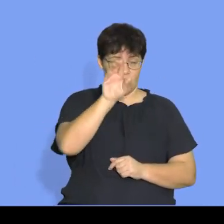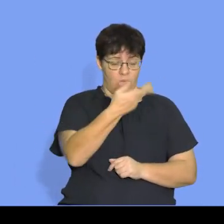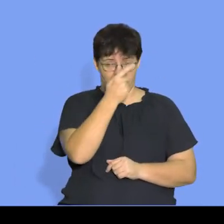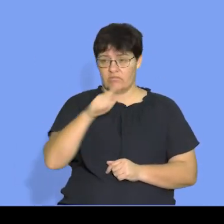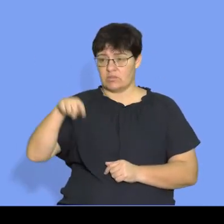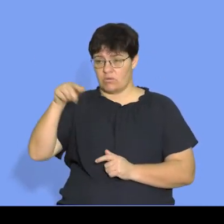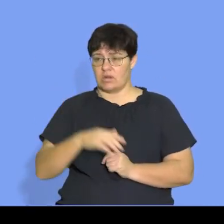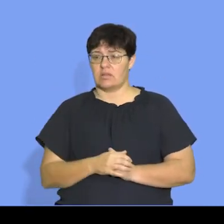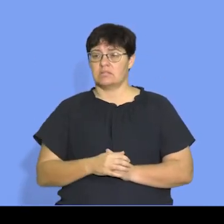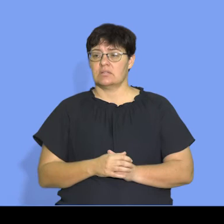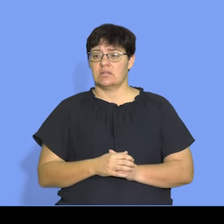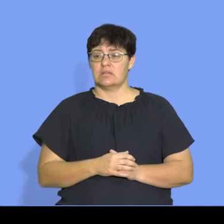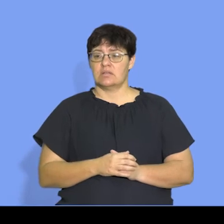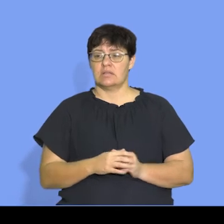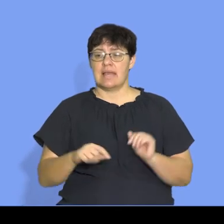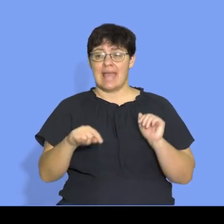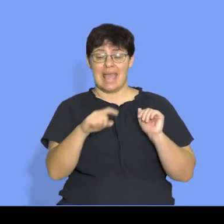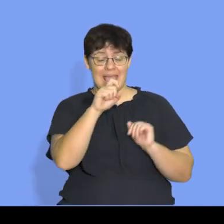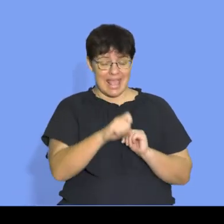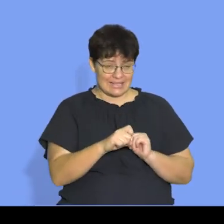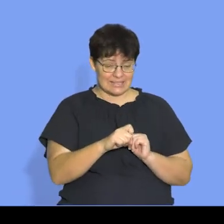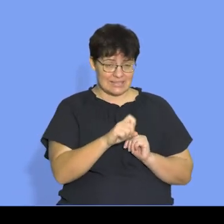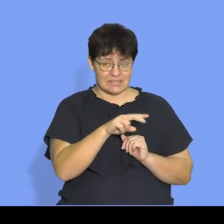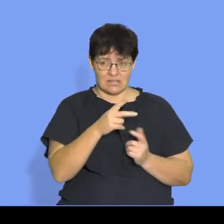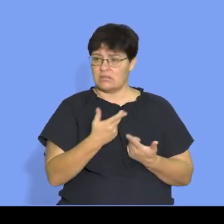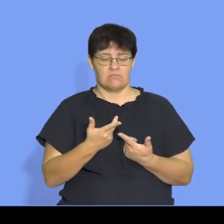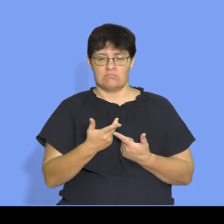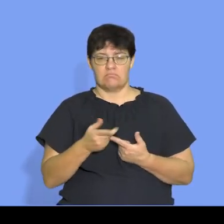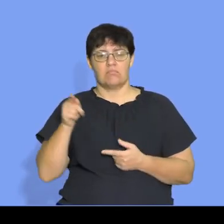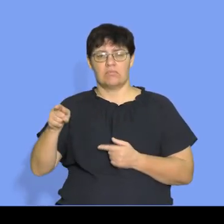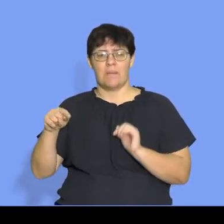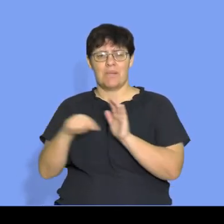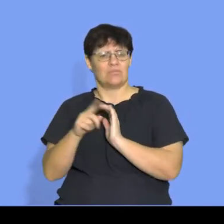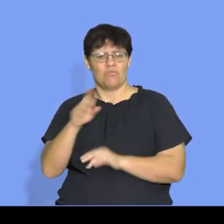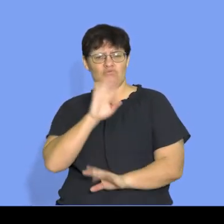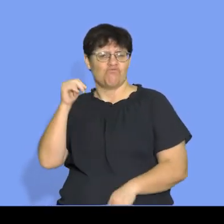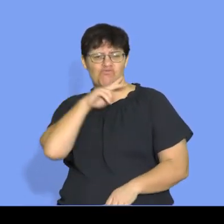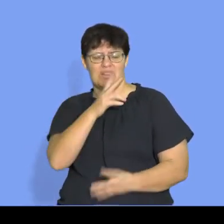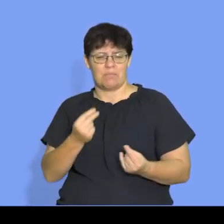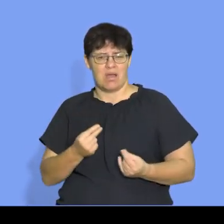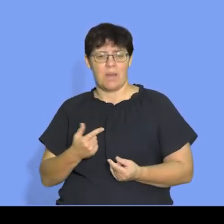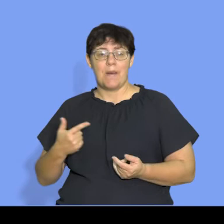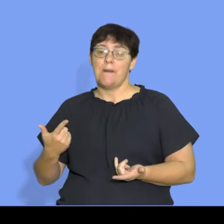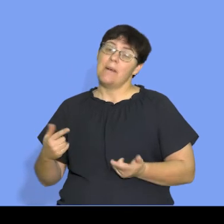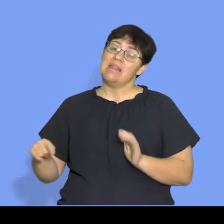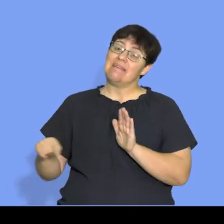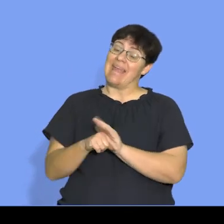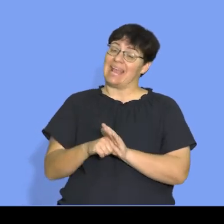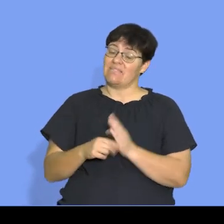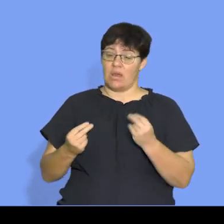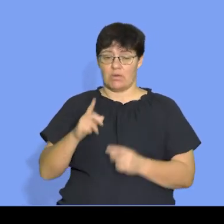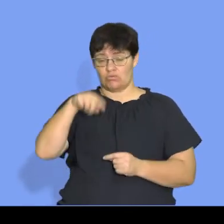will be x is equals to a non-real number, because Square root of a negative number is